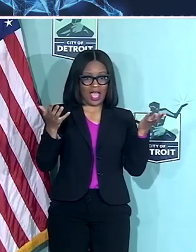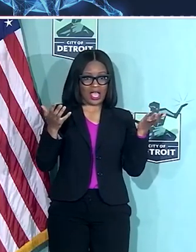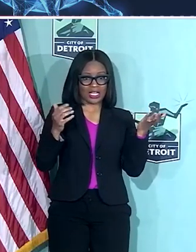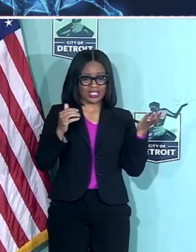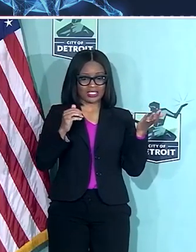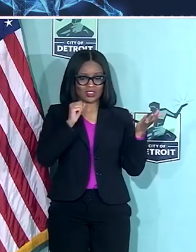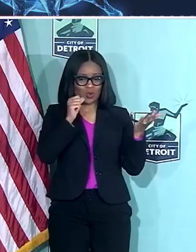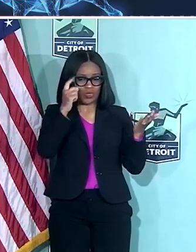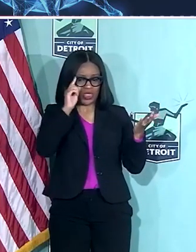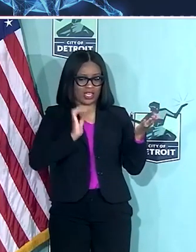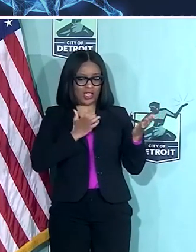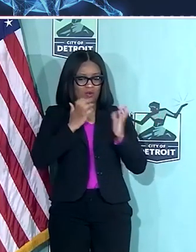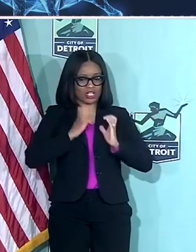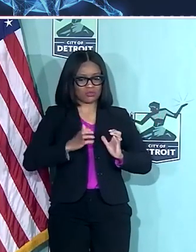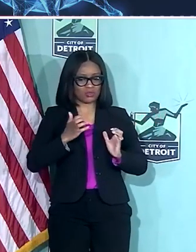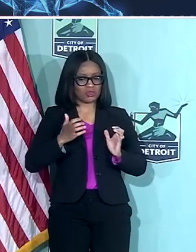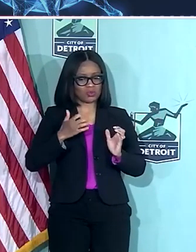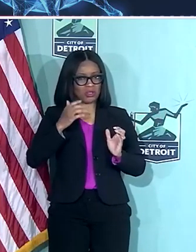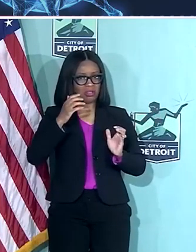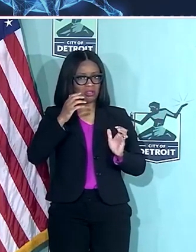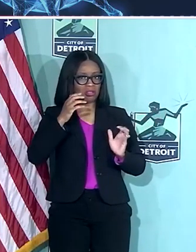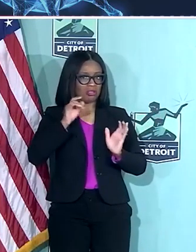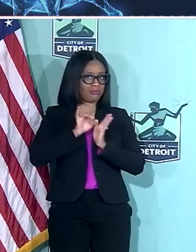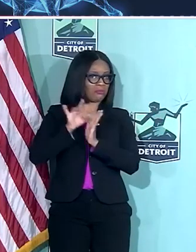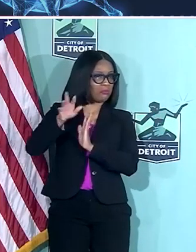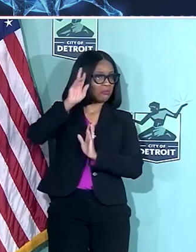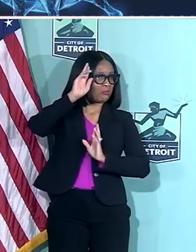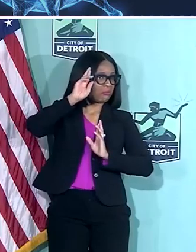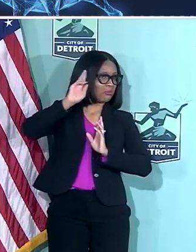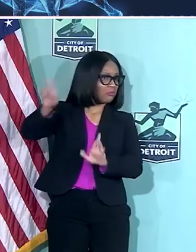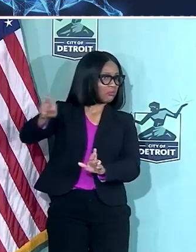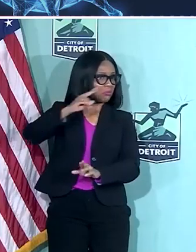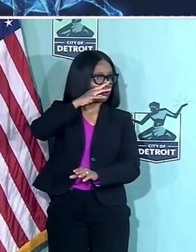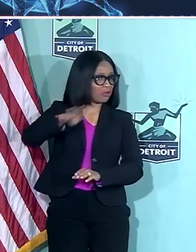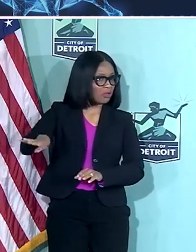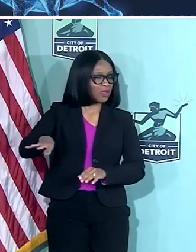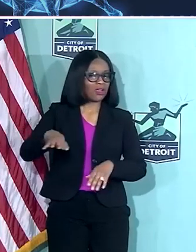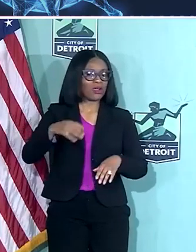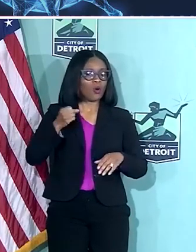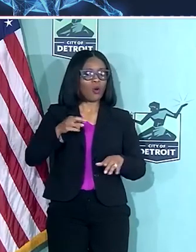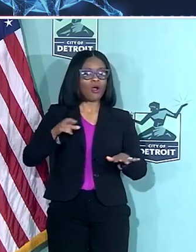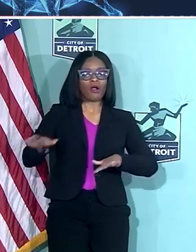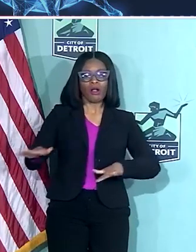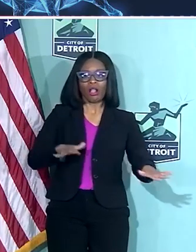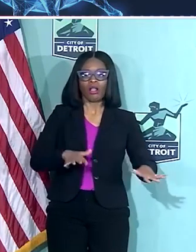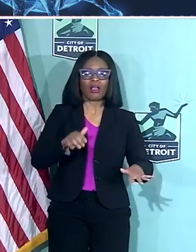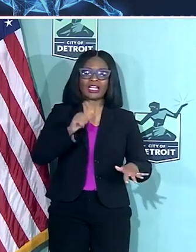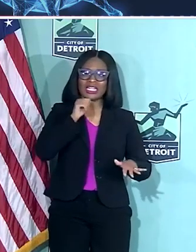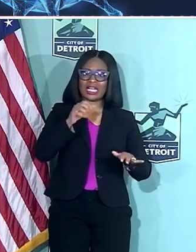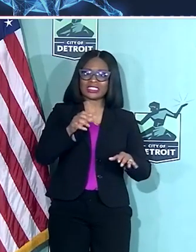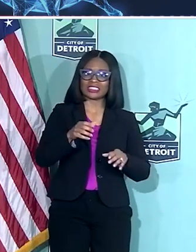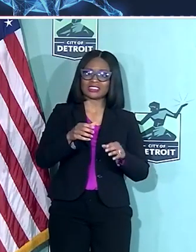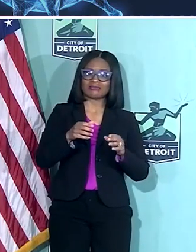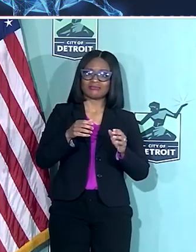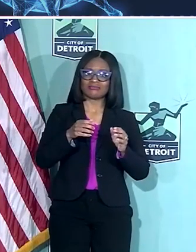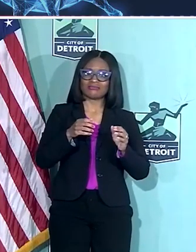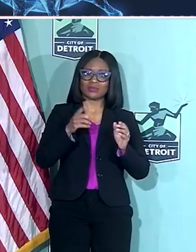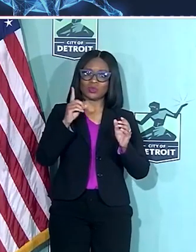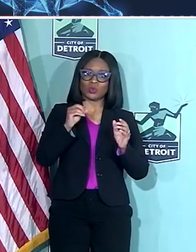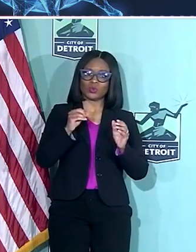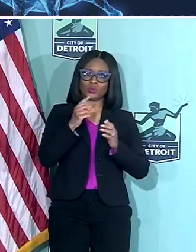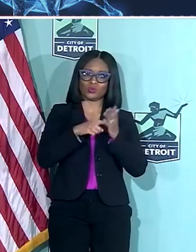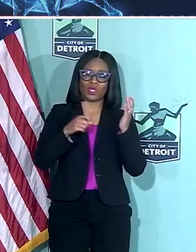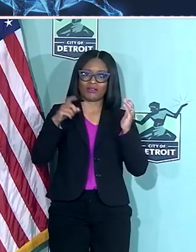disrespectful in the sense to where they don't want to wear a mask. I don't see our customers being so lax to where they're not taking the proper precautions.